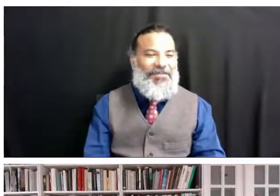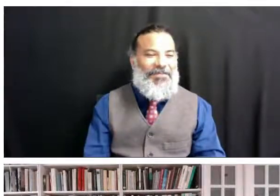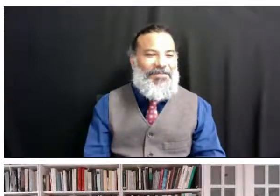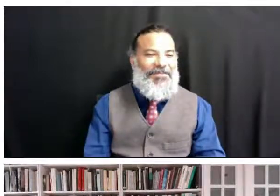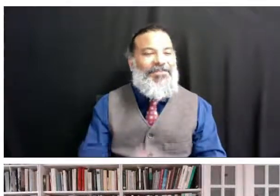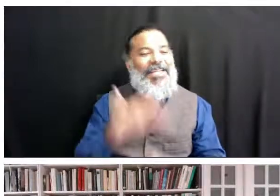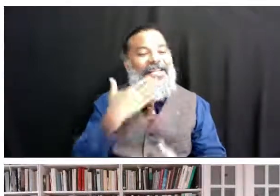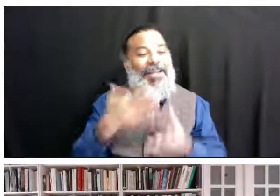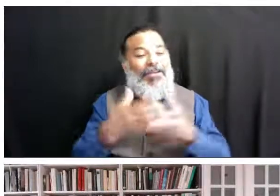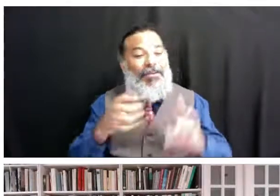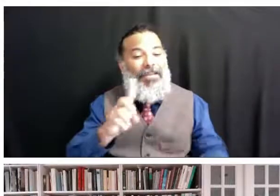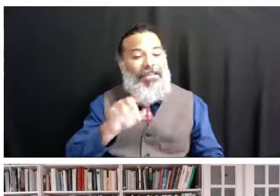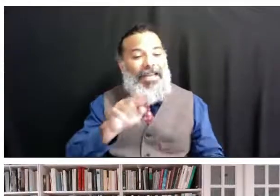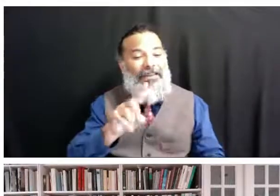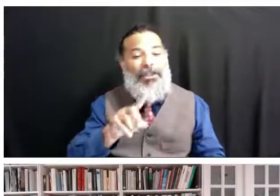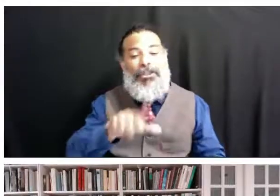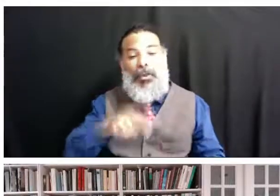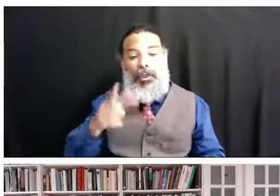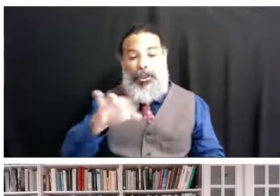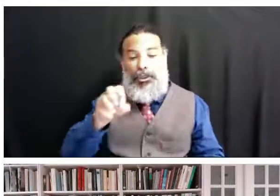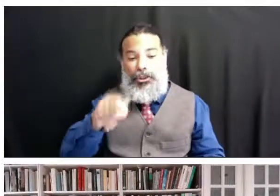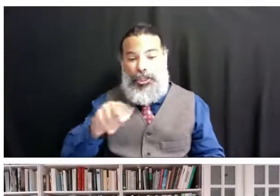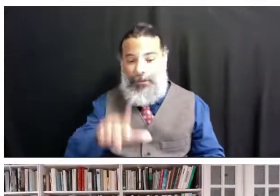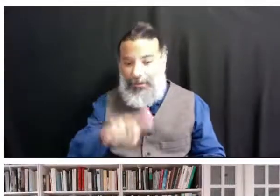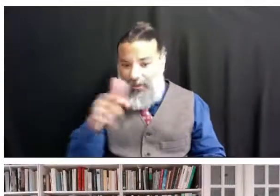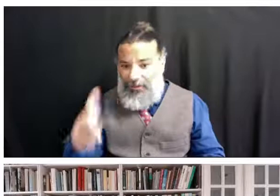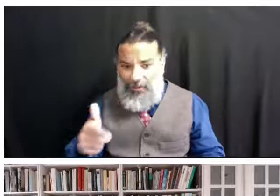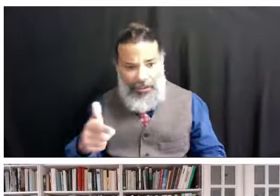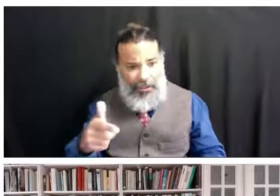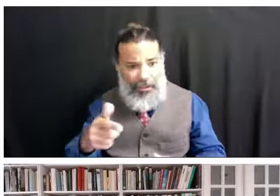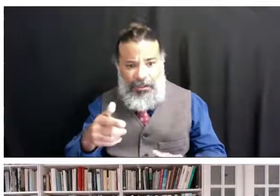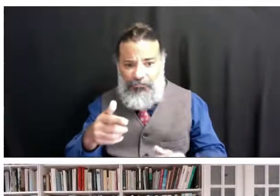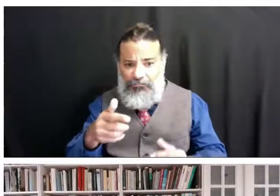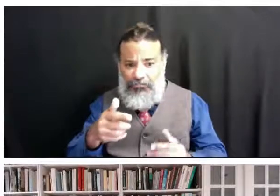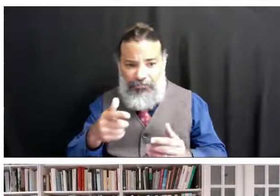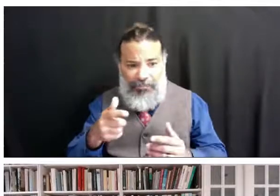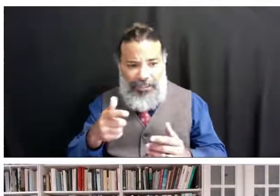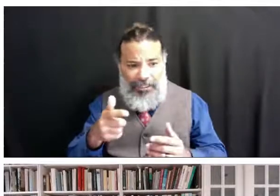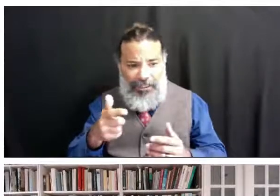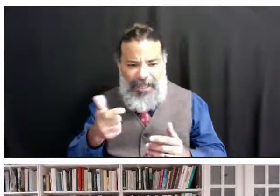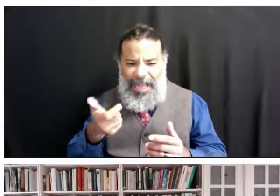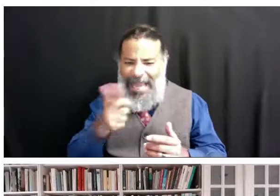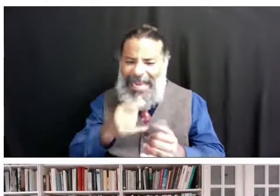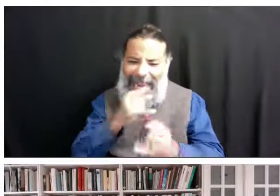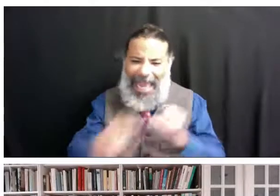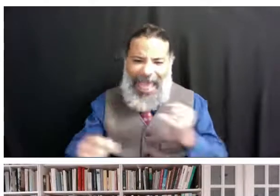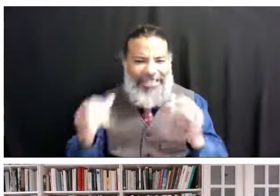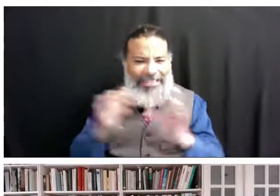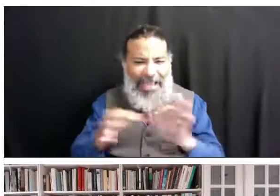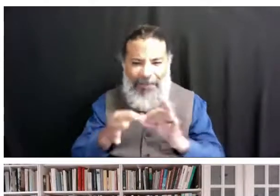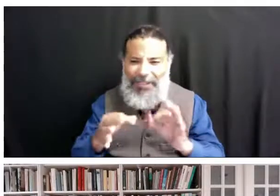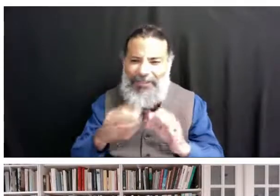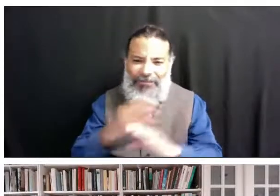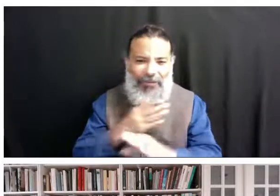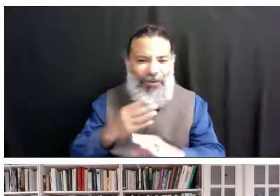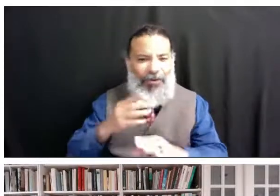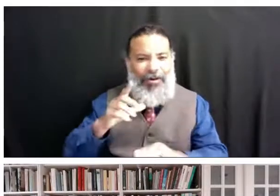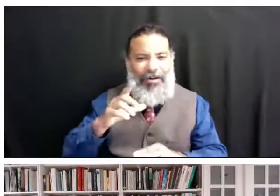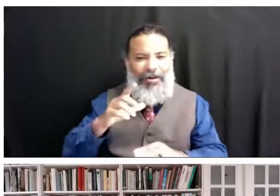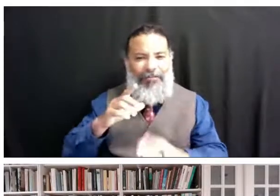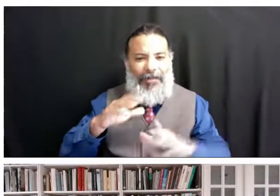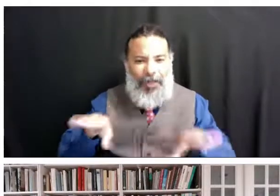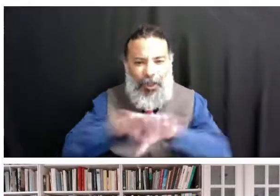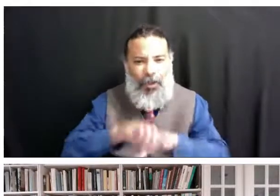Thank you so much. Jean, I want to turn it back over to you if you are interested in, if you have any last comments you want to share about Latrobe